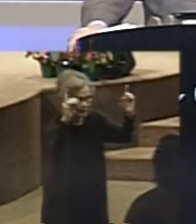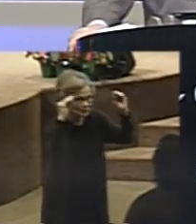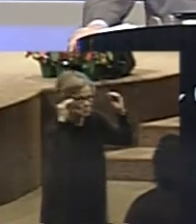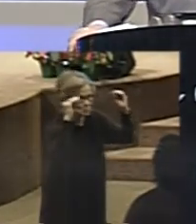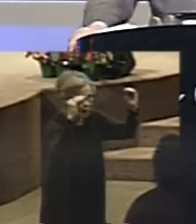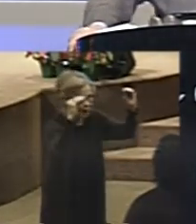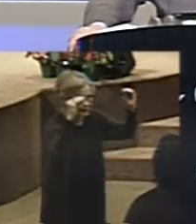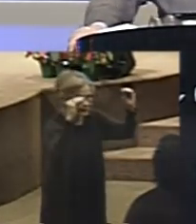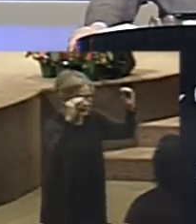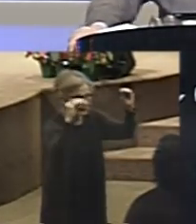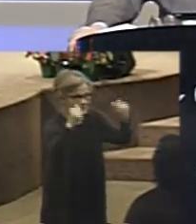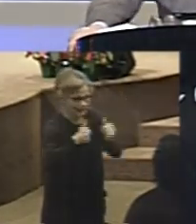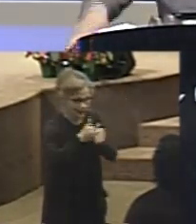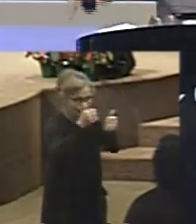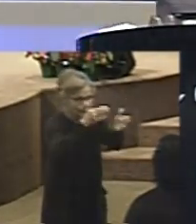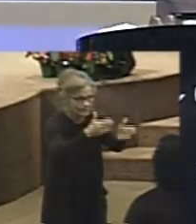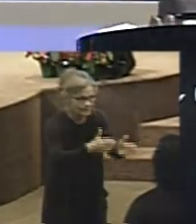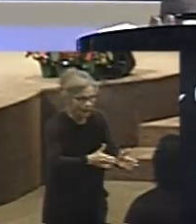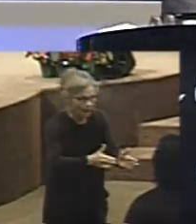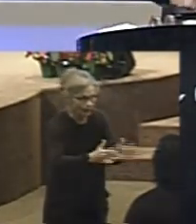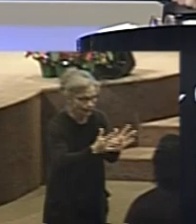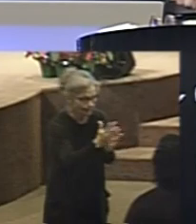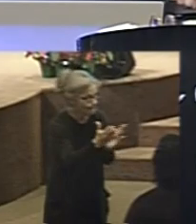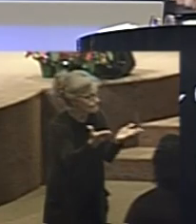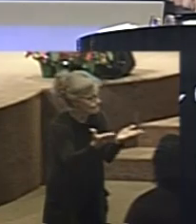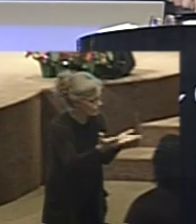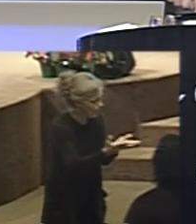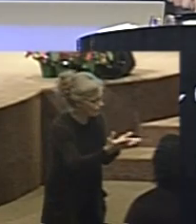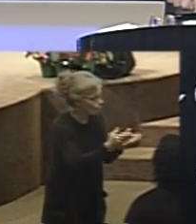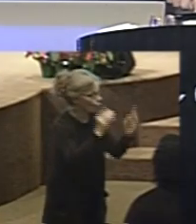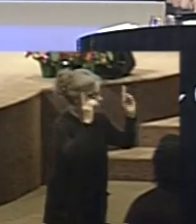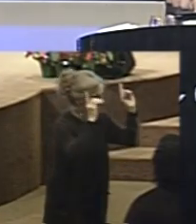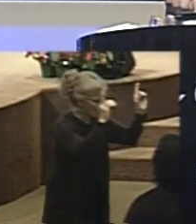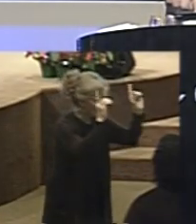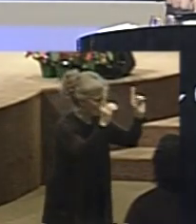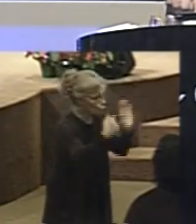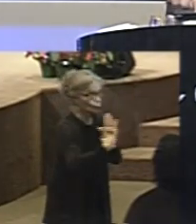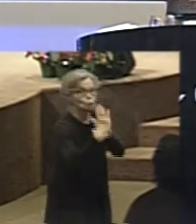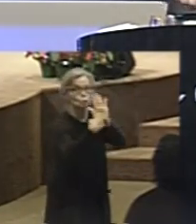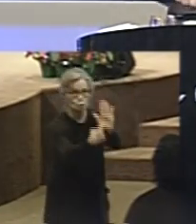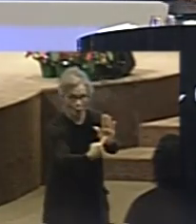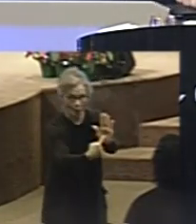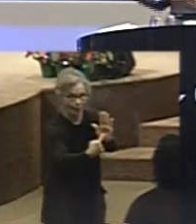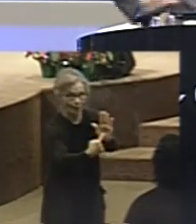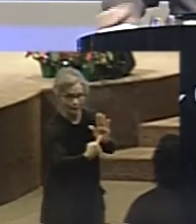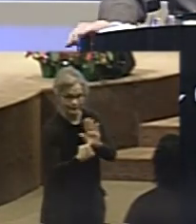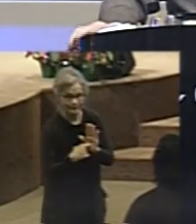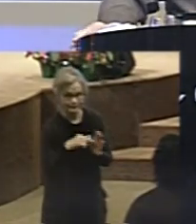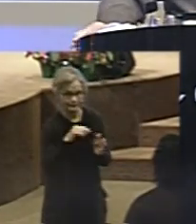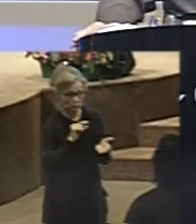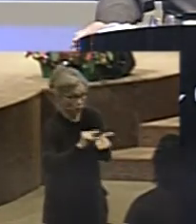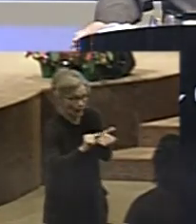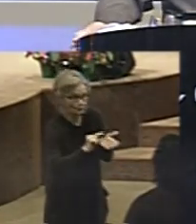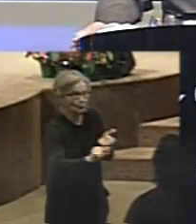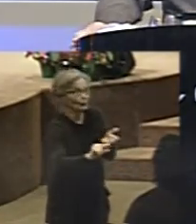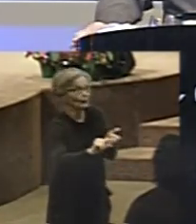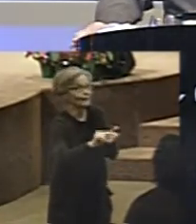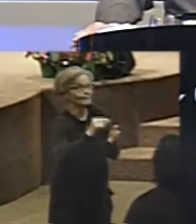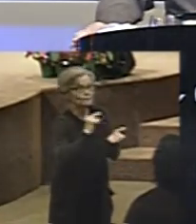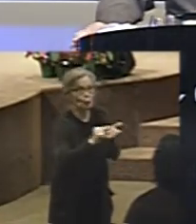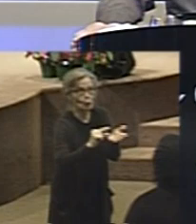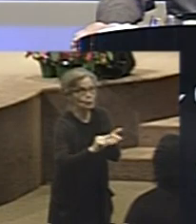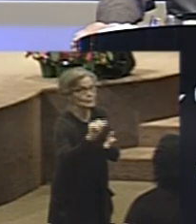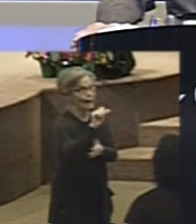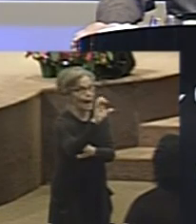the apostolic biblical doctrine that we can lay our finger on, book, chapter, and verse, and say, thus saith the Lord.